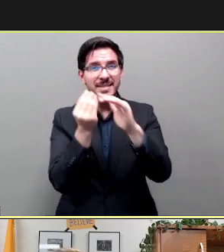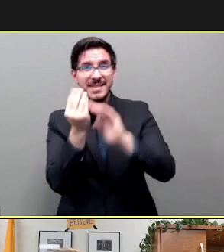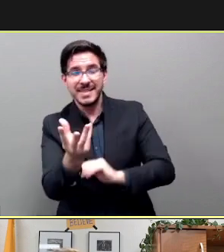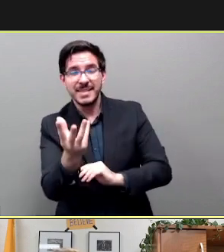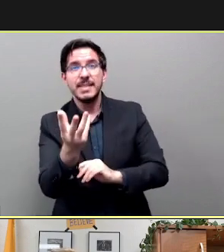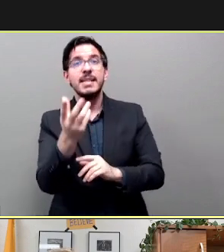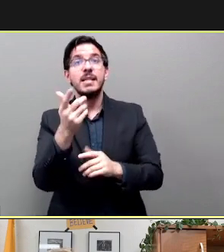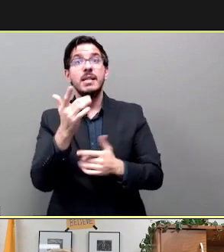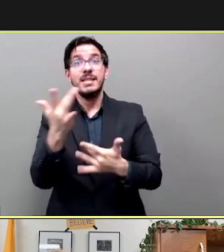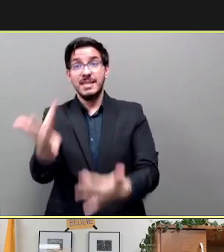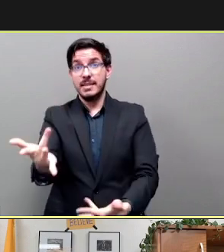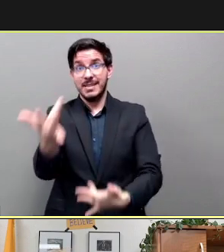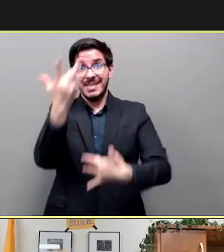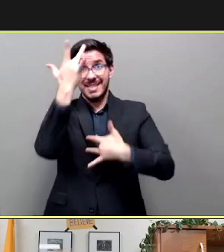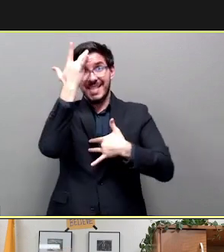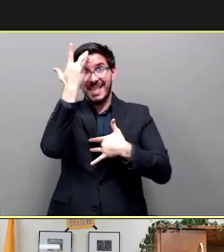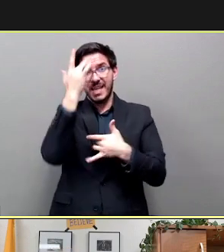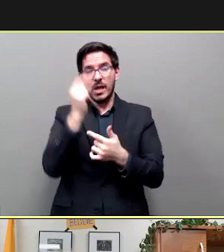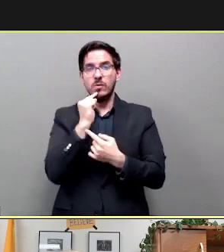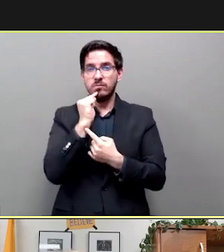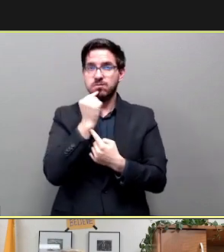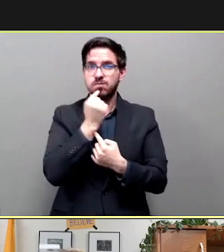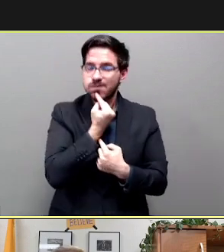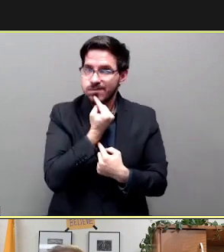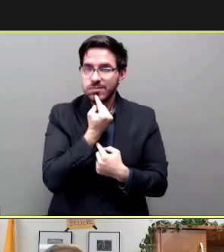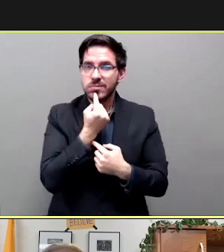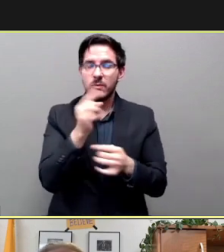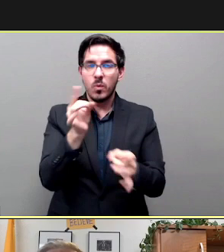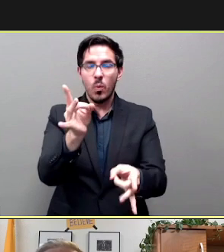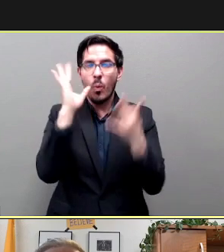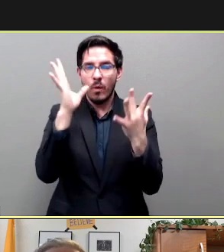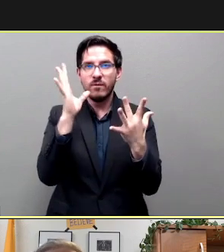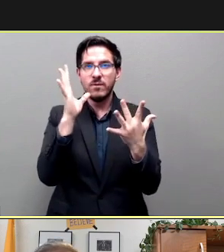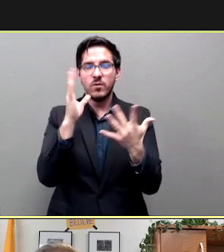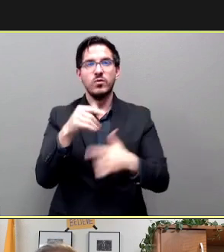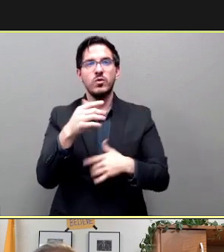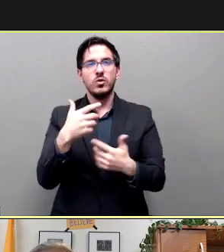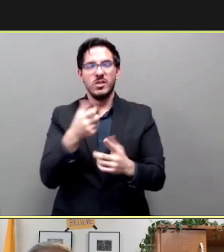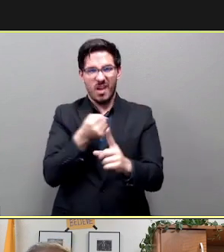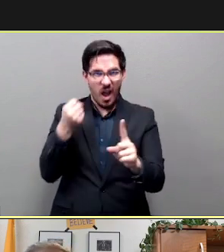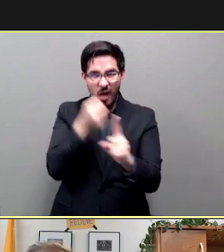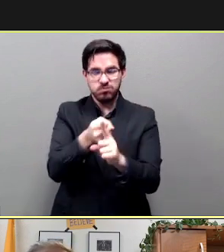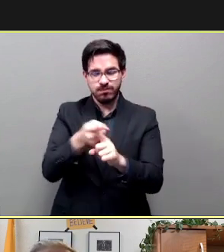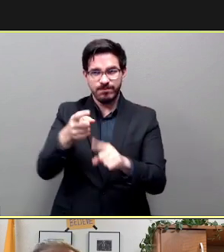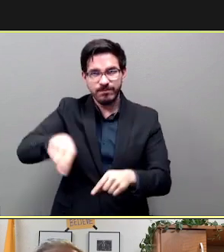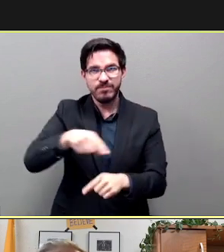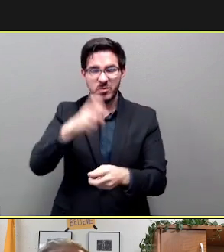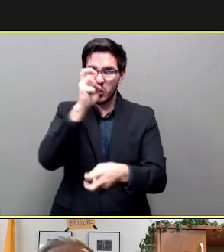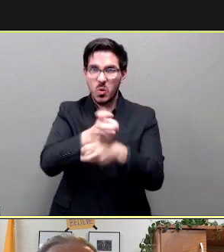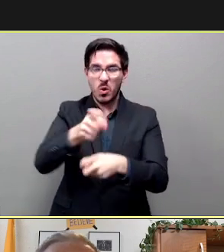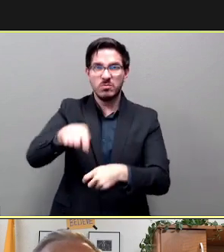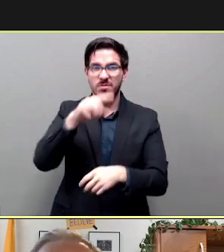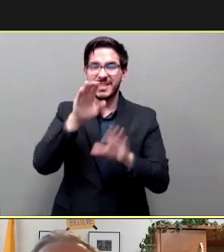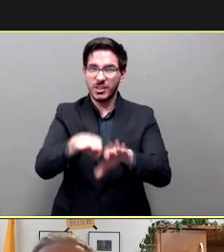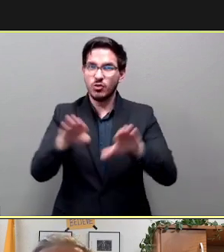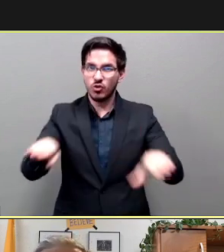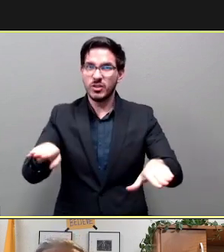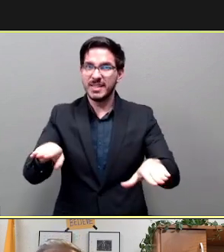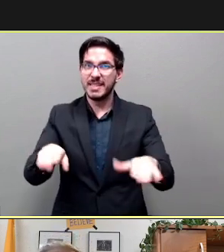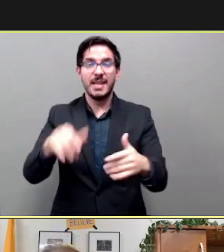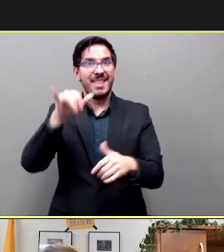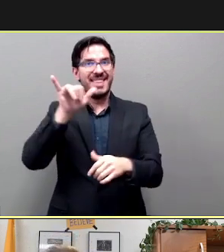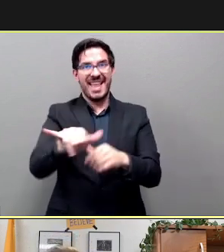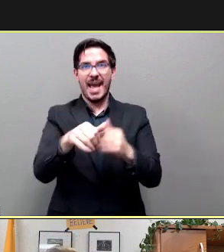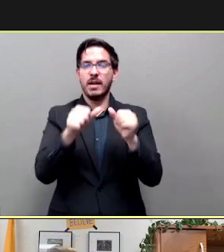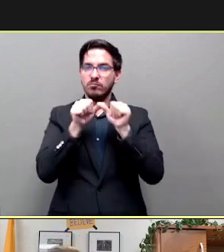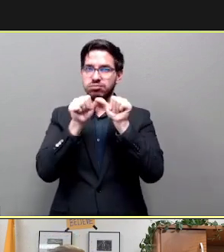New Mexico has not actually abated. And so I'll leave that for her because she's a pediatrician, and you can't get any farther away